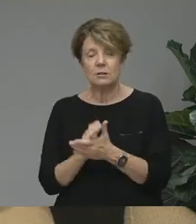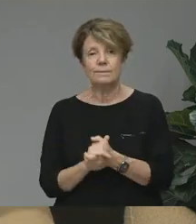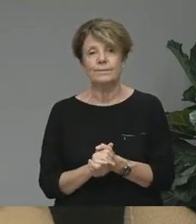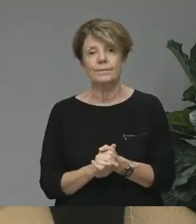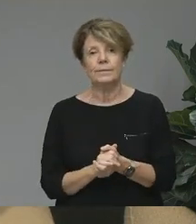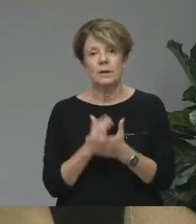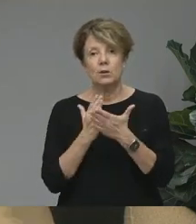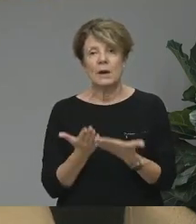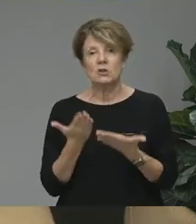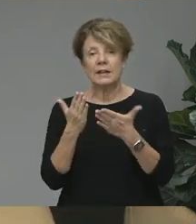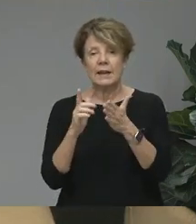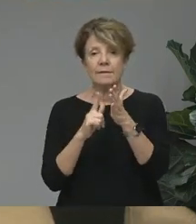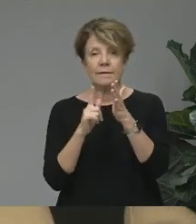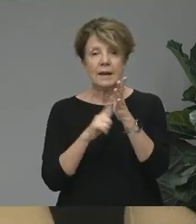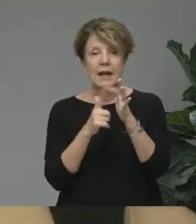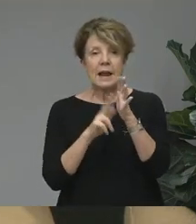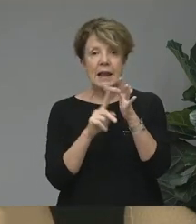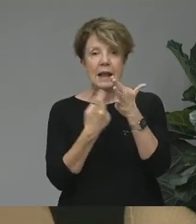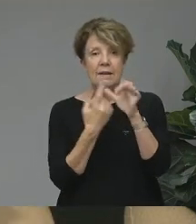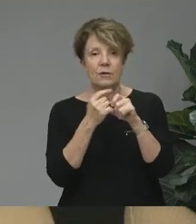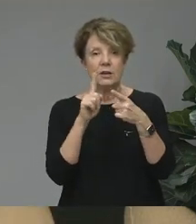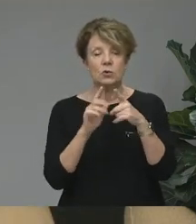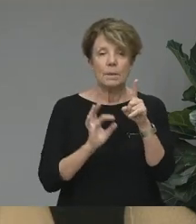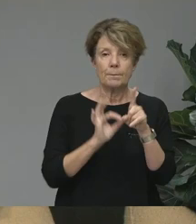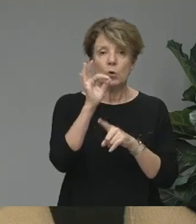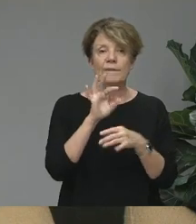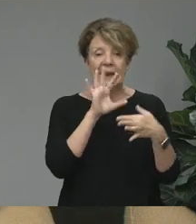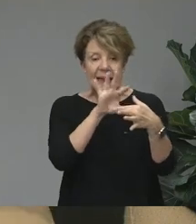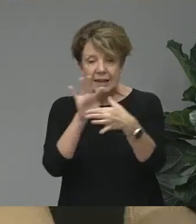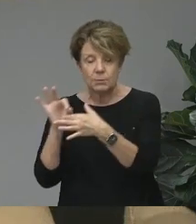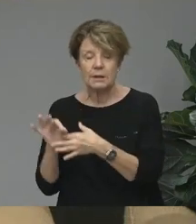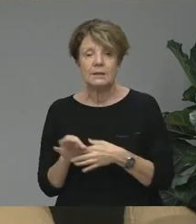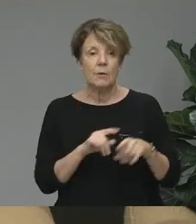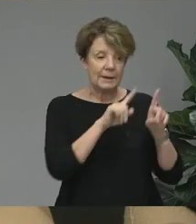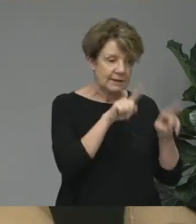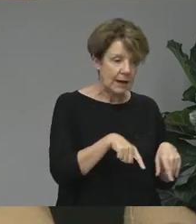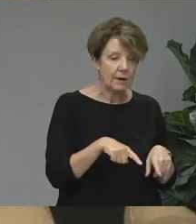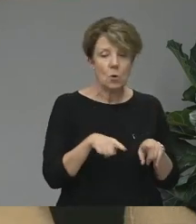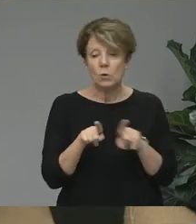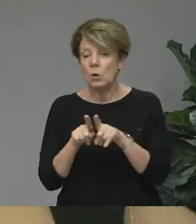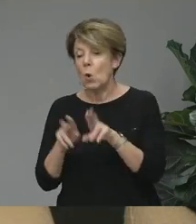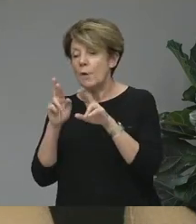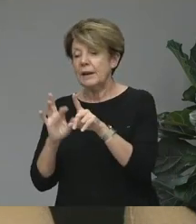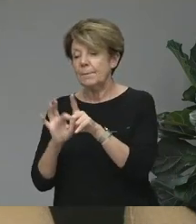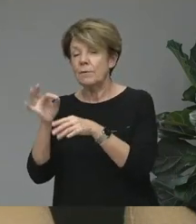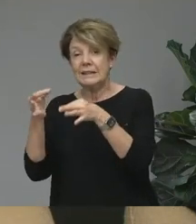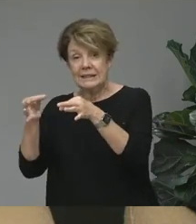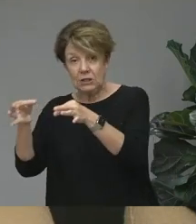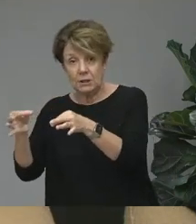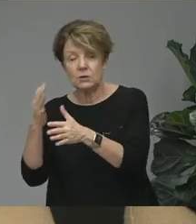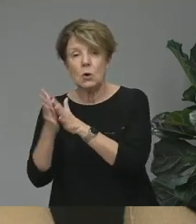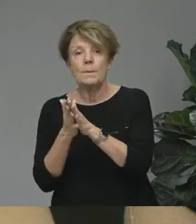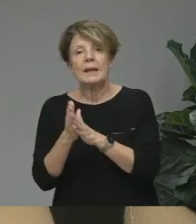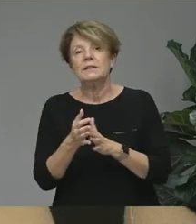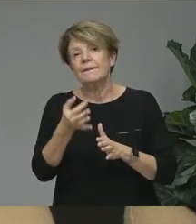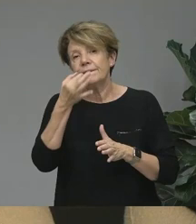that leverage to improve the engagement in the first place, hopefully improve the decision so that we have fewer that are coming to the